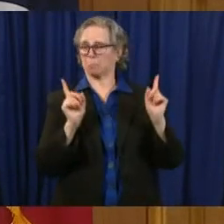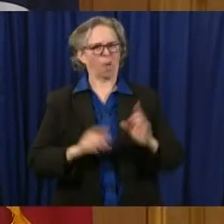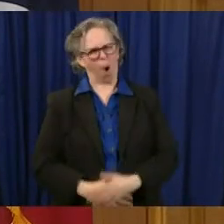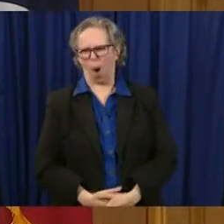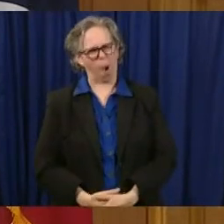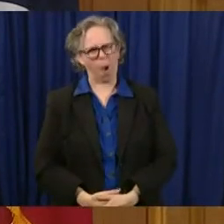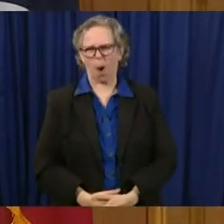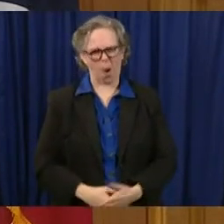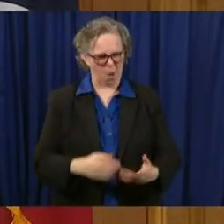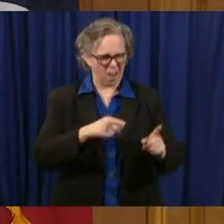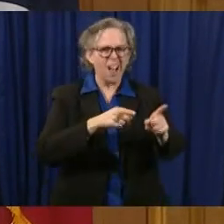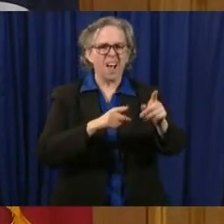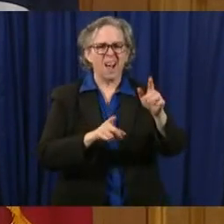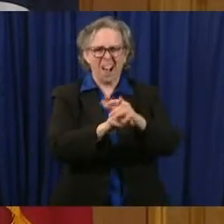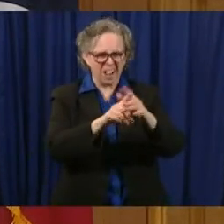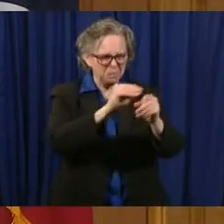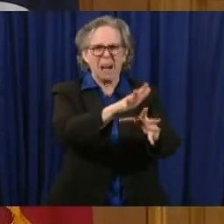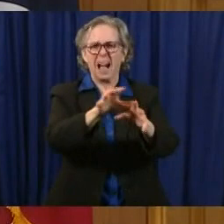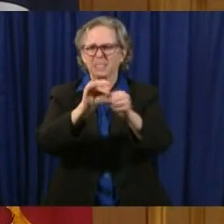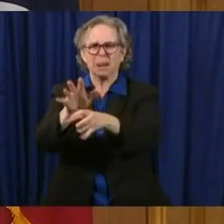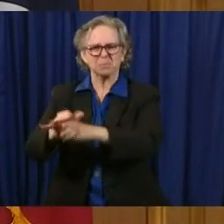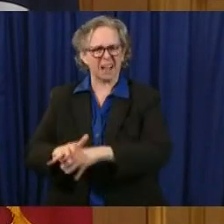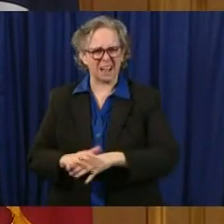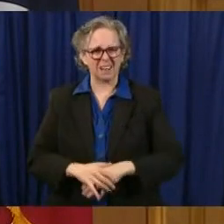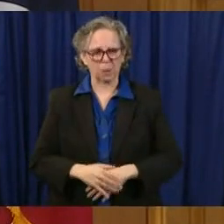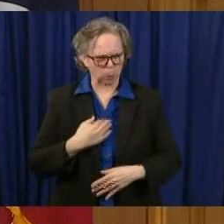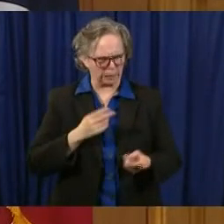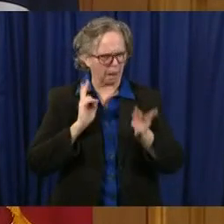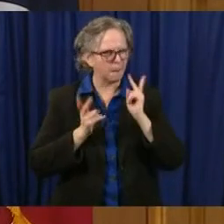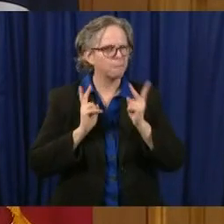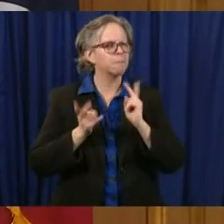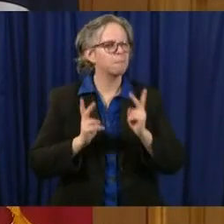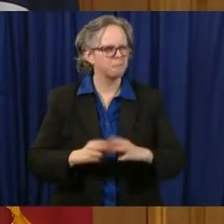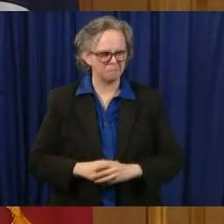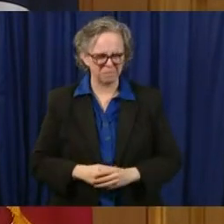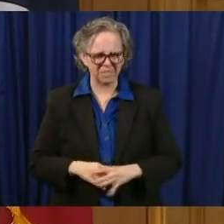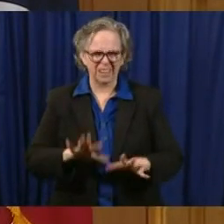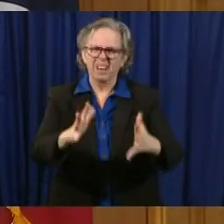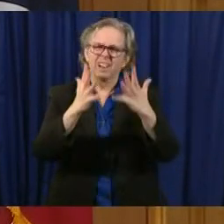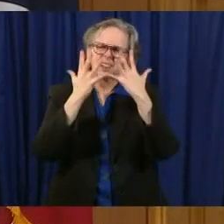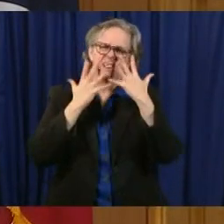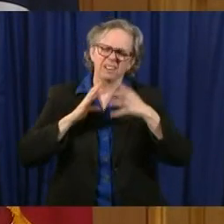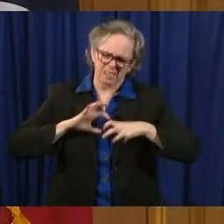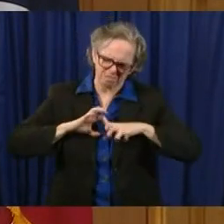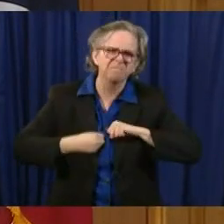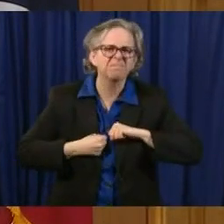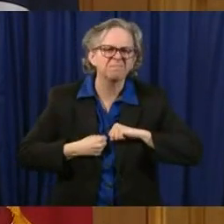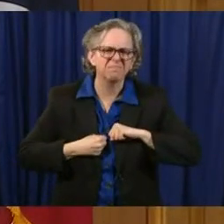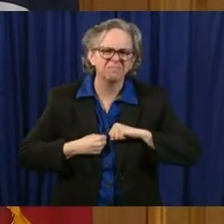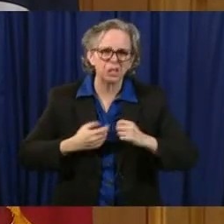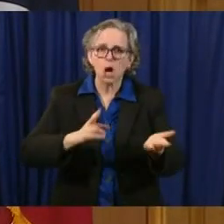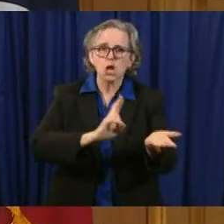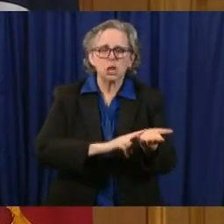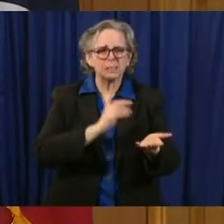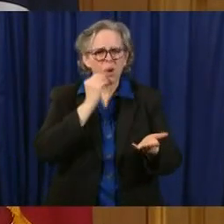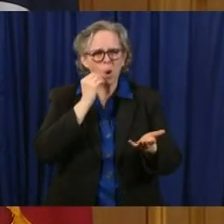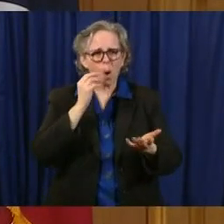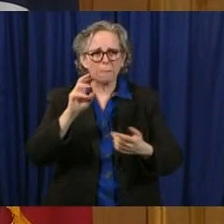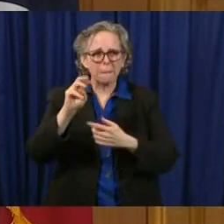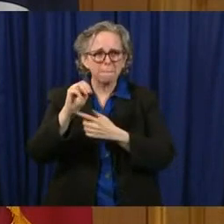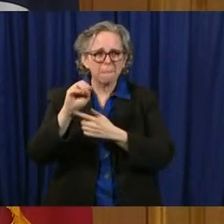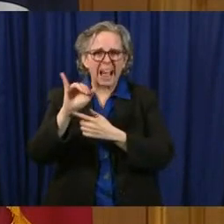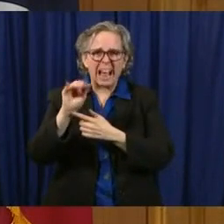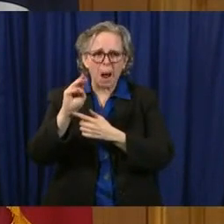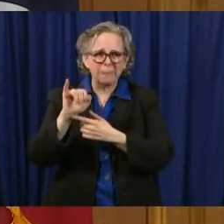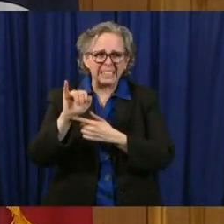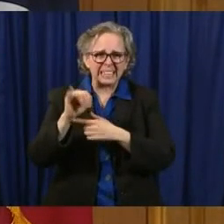from that at all. We saw the tragedy of a nursing home in Miami County, for example, where a